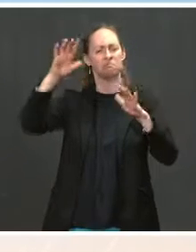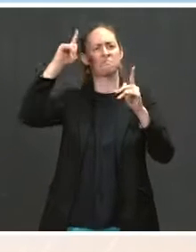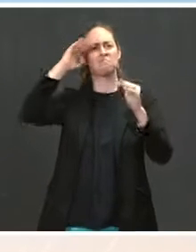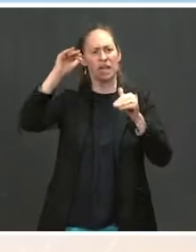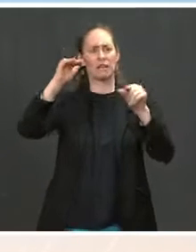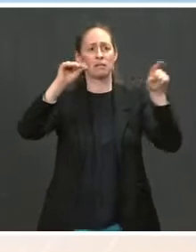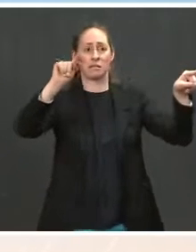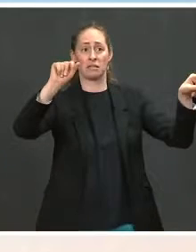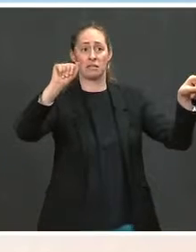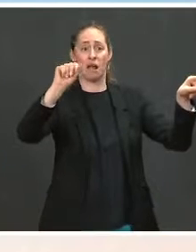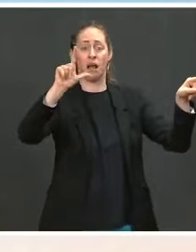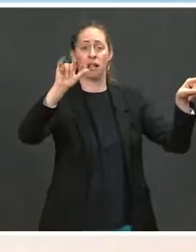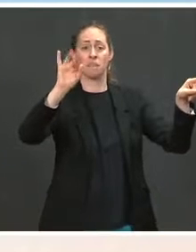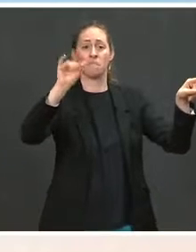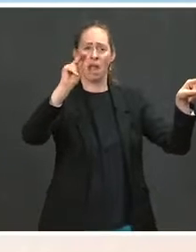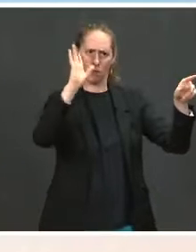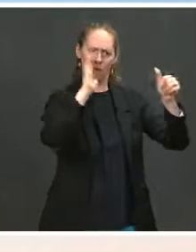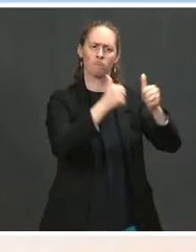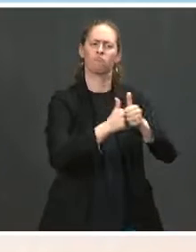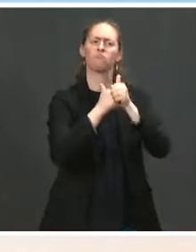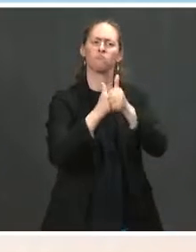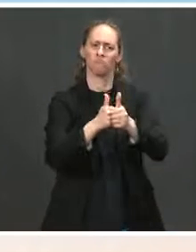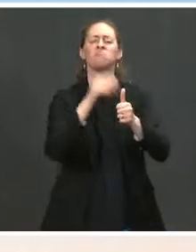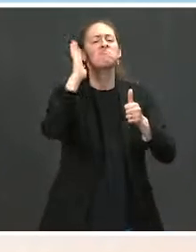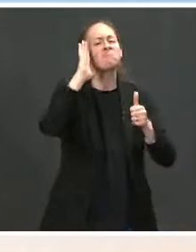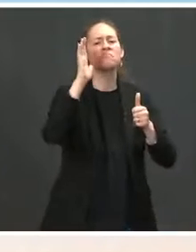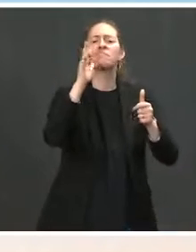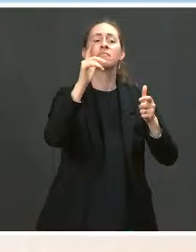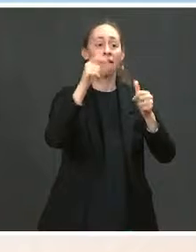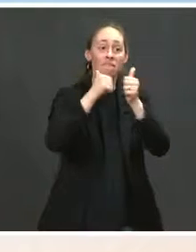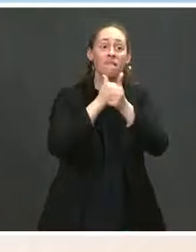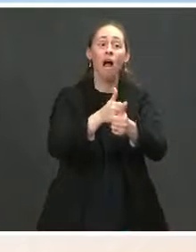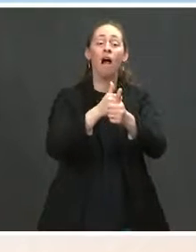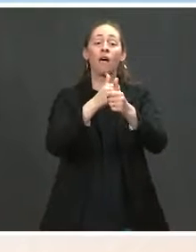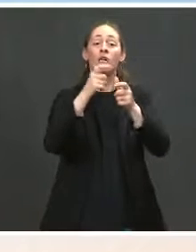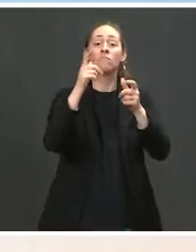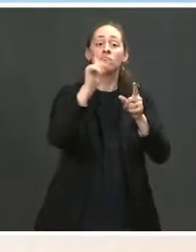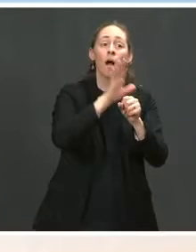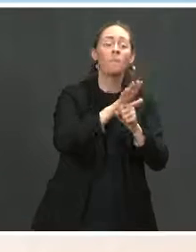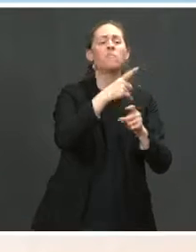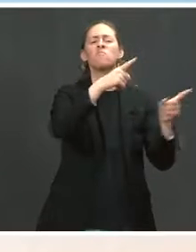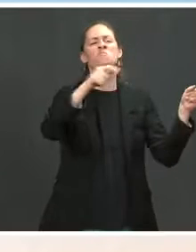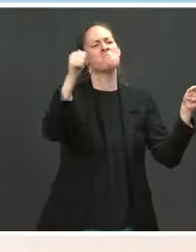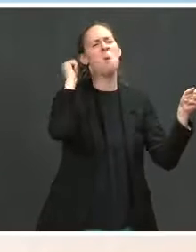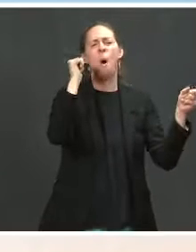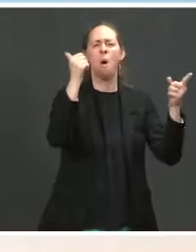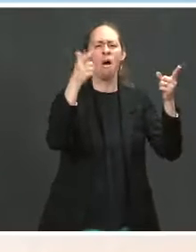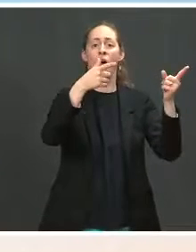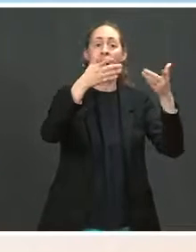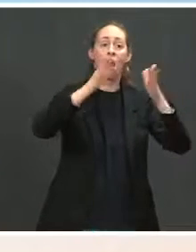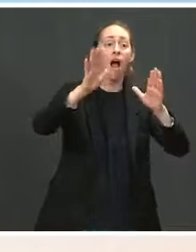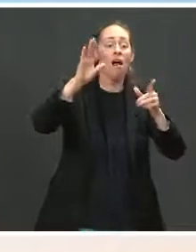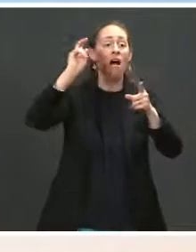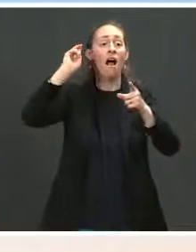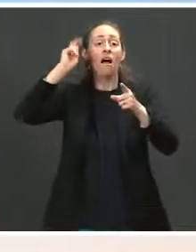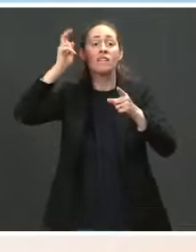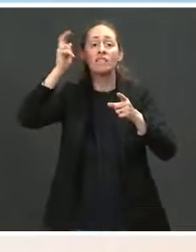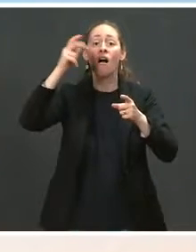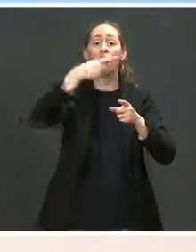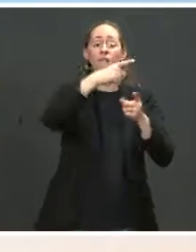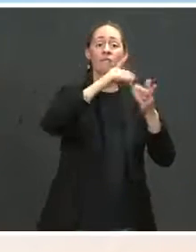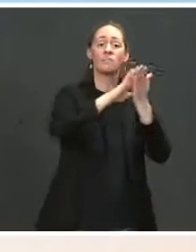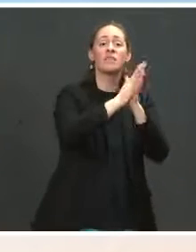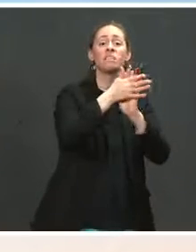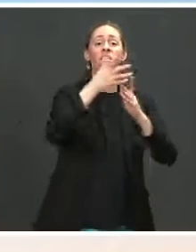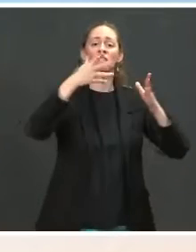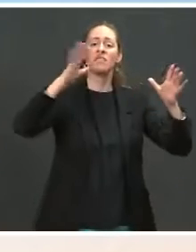commitments, and that they are not going to allow Afghanistan to become a pariah state. That's our view. That's also in their interests,